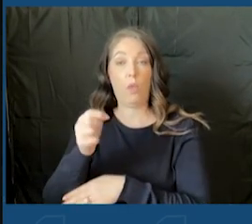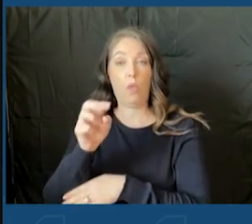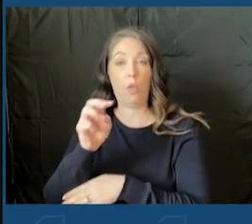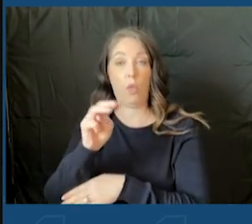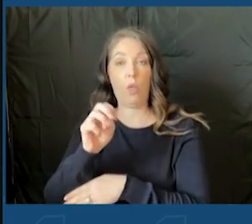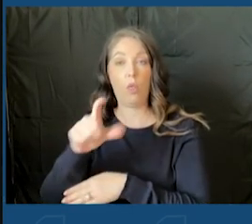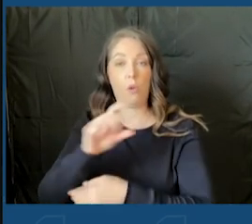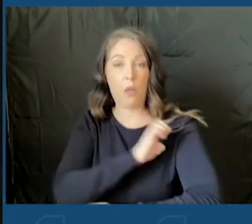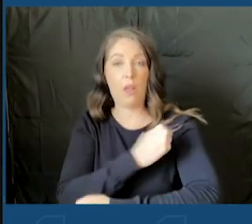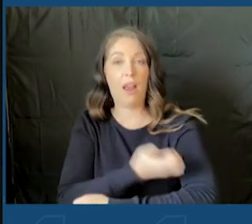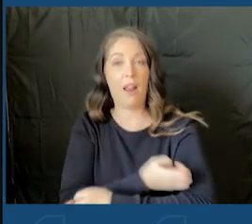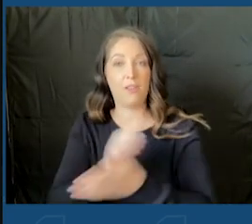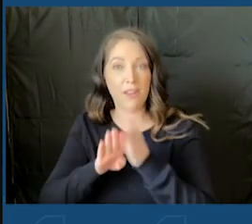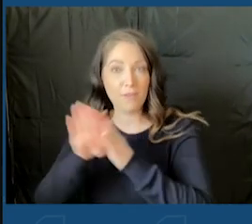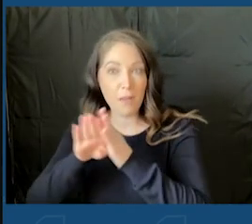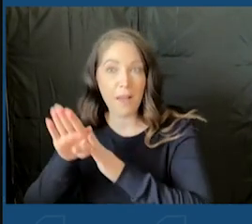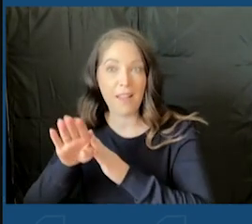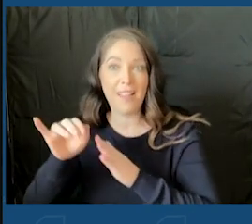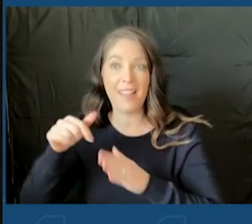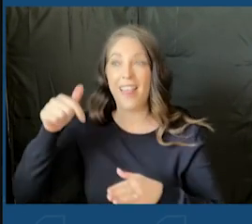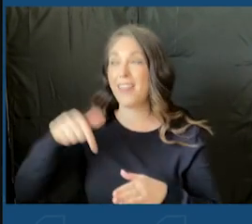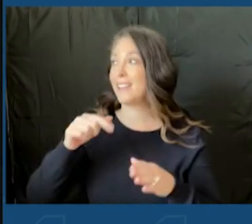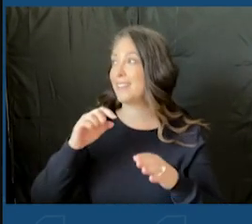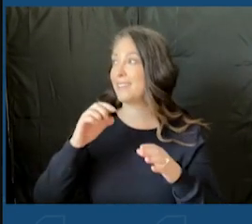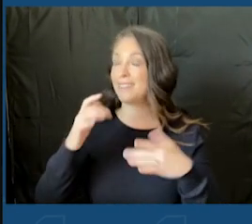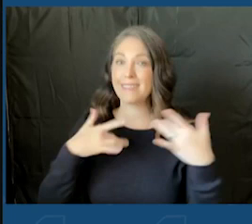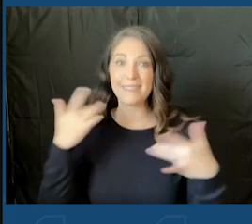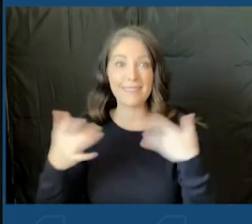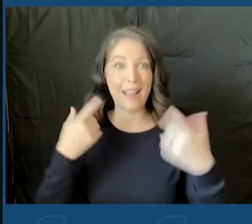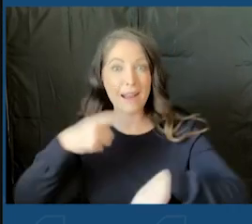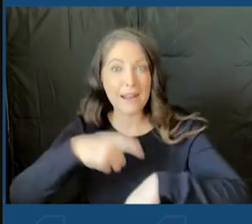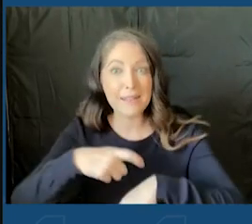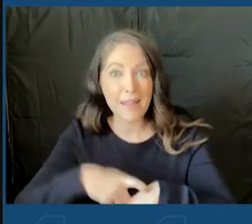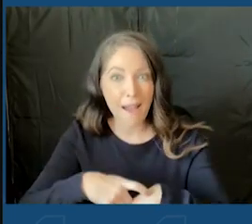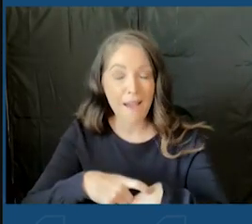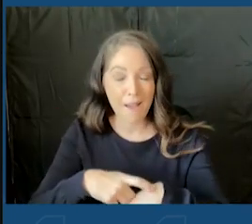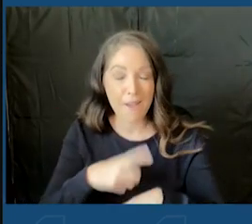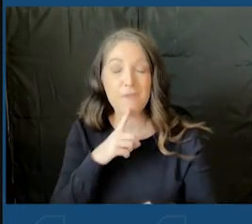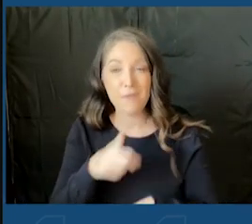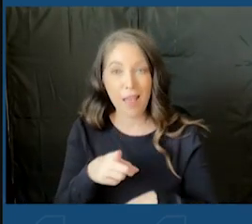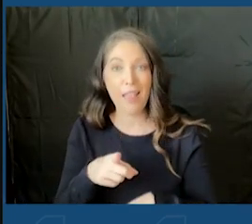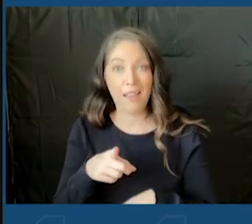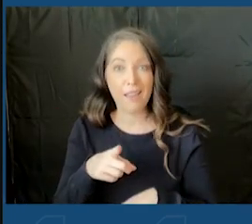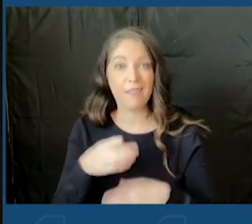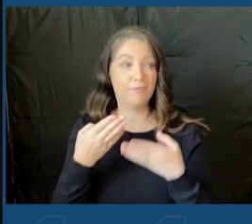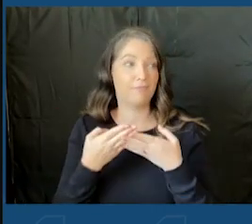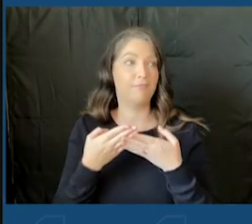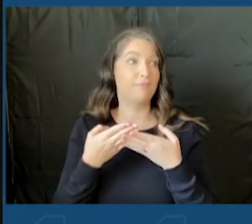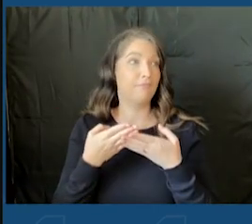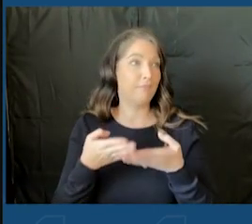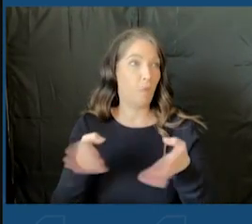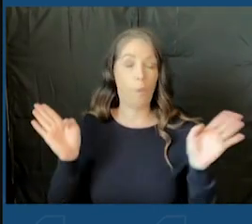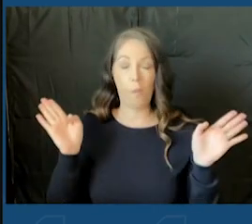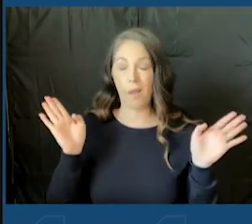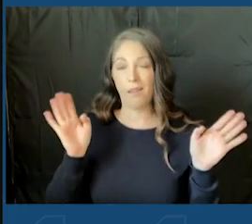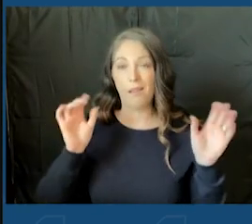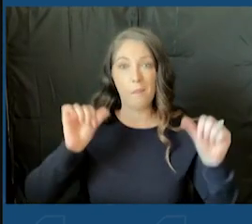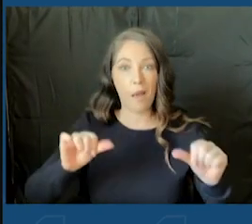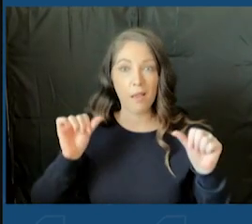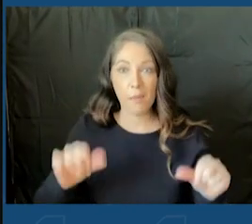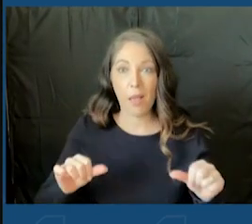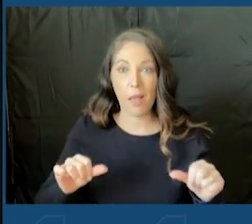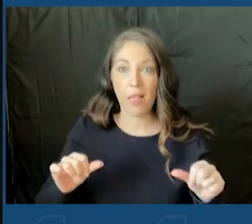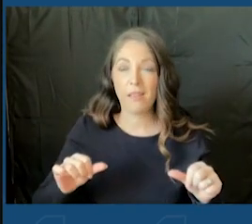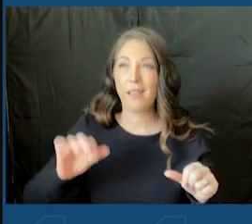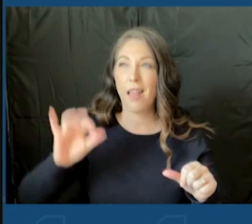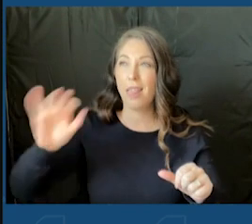new area. It really, truly is when you think about it. Unlocking the possibilities, harnessing that power